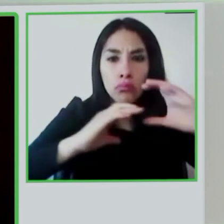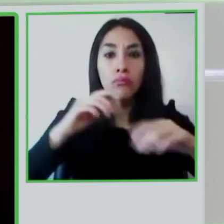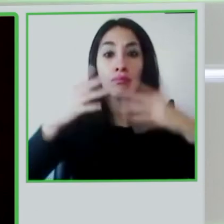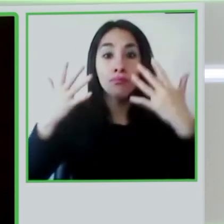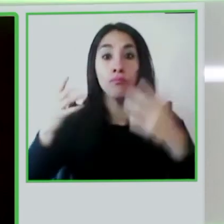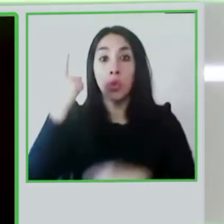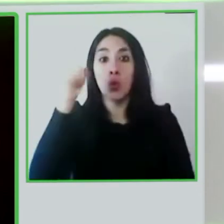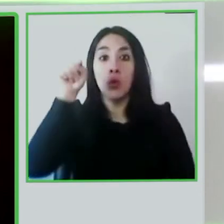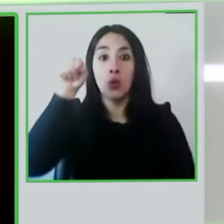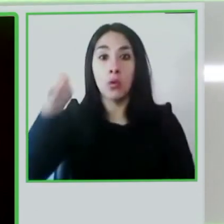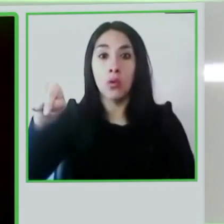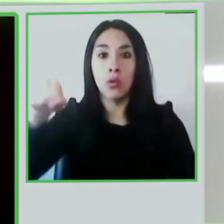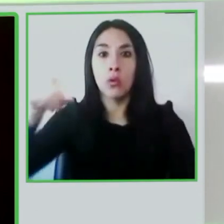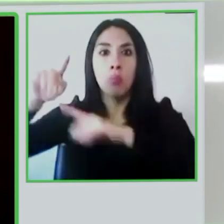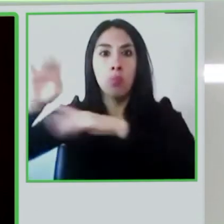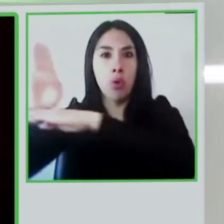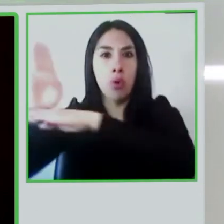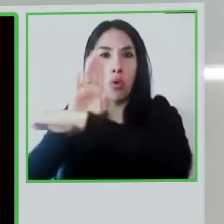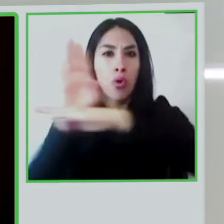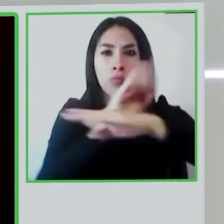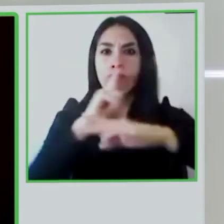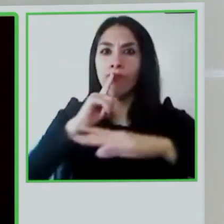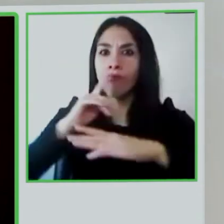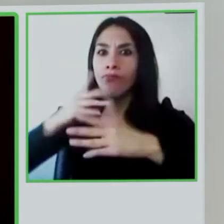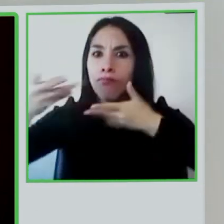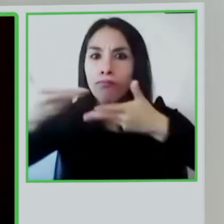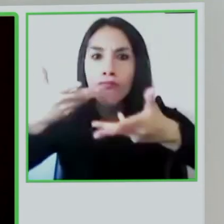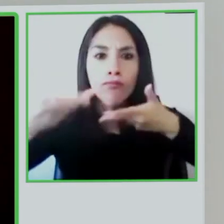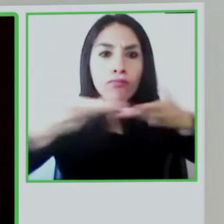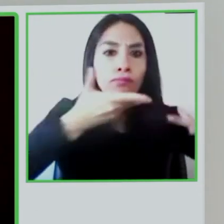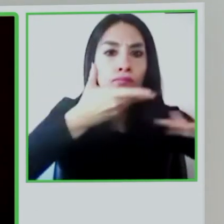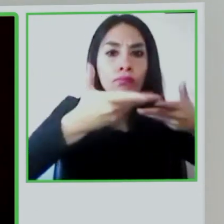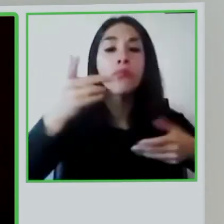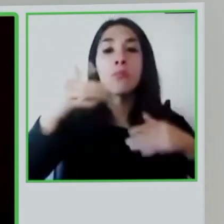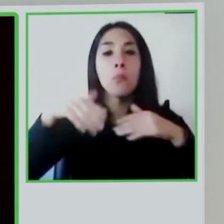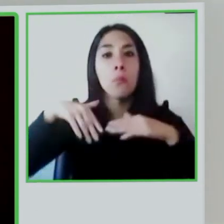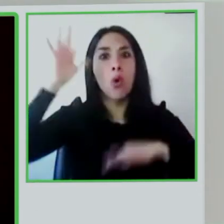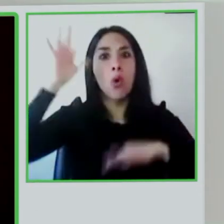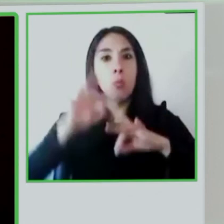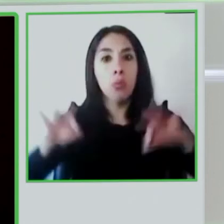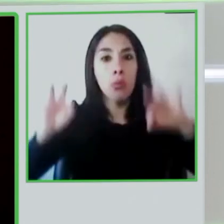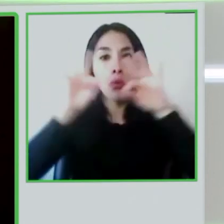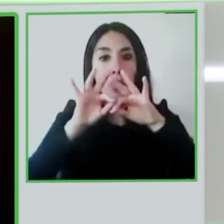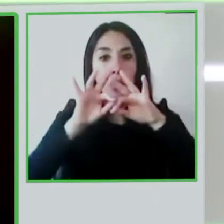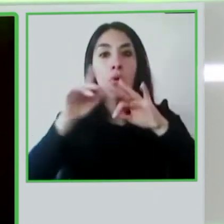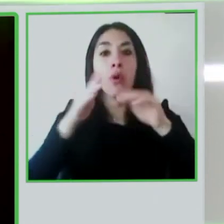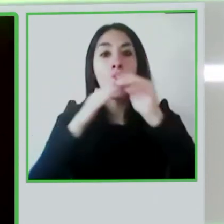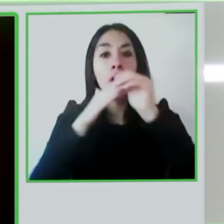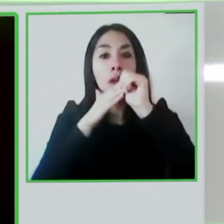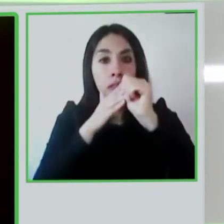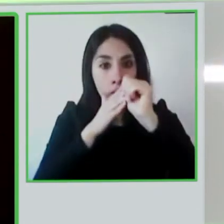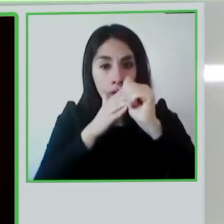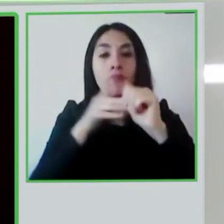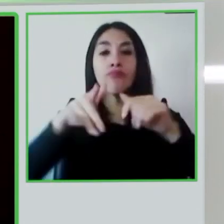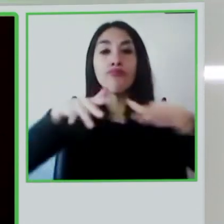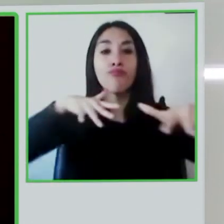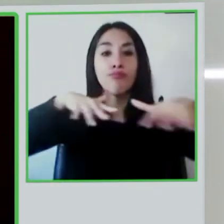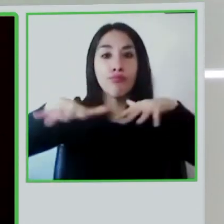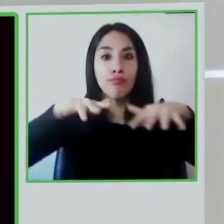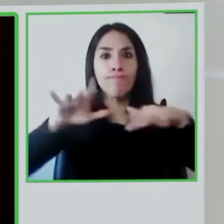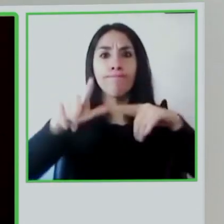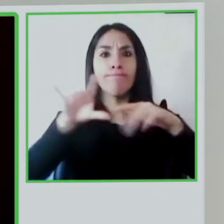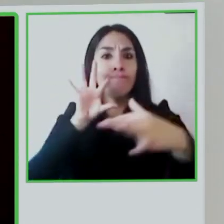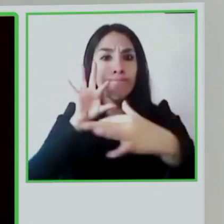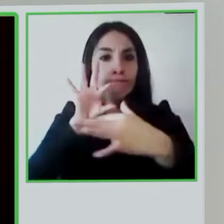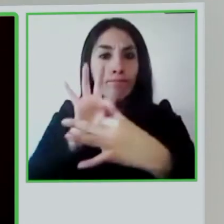It's crucial for leaders, commercial leaders, to gather with people with disabilities, with different experiences